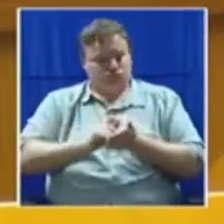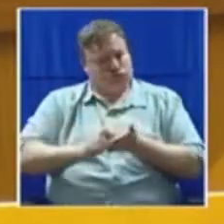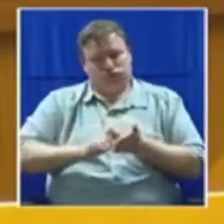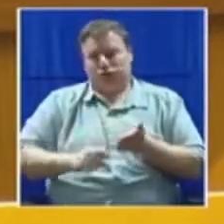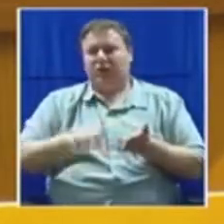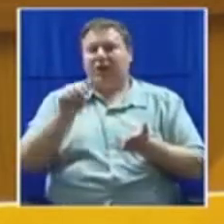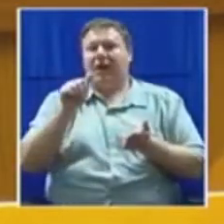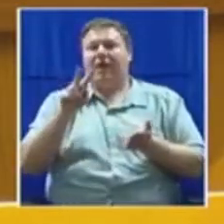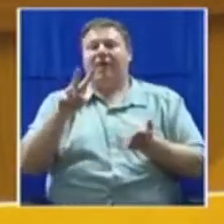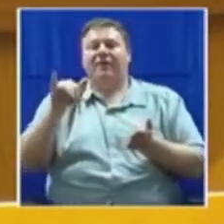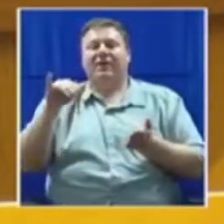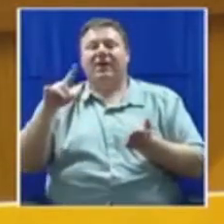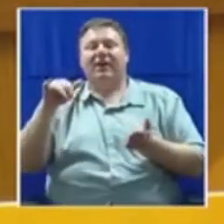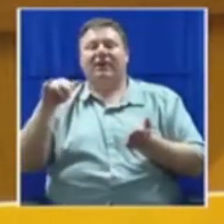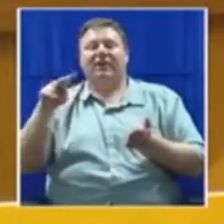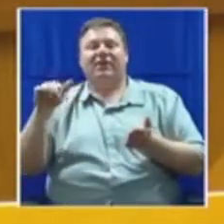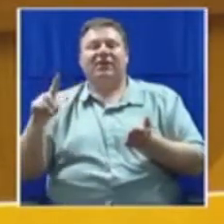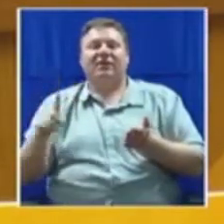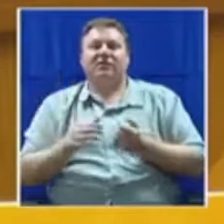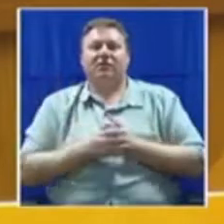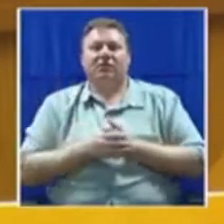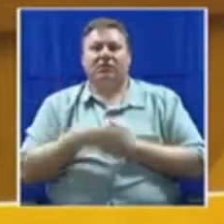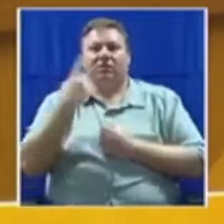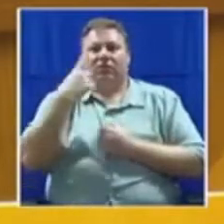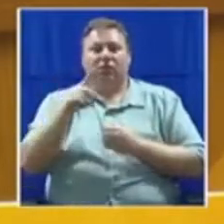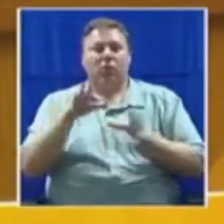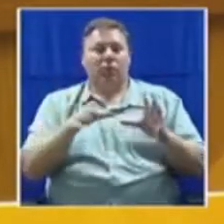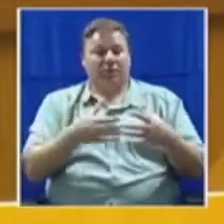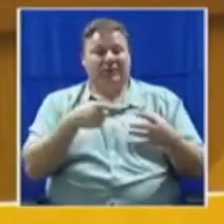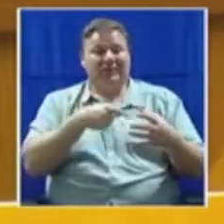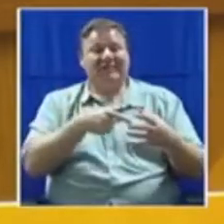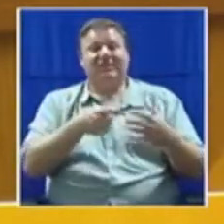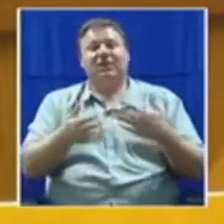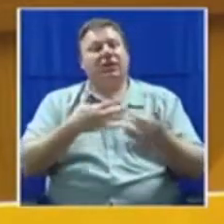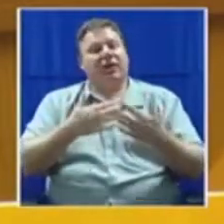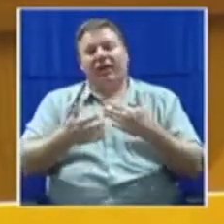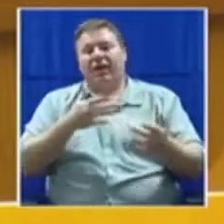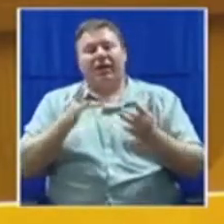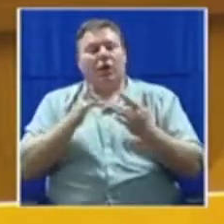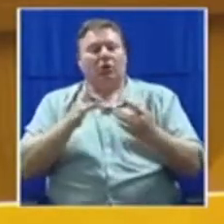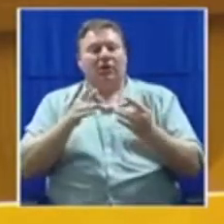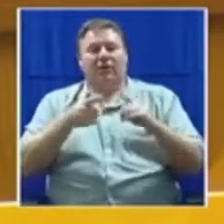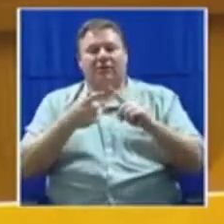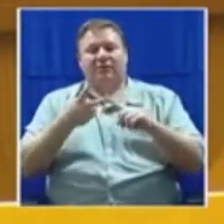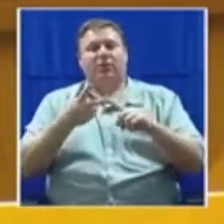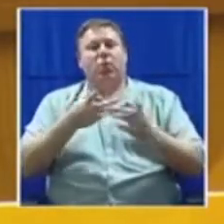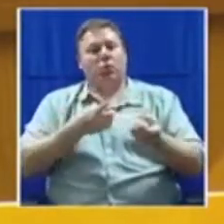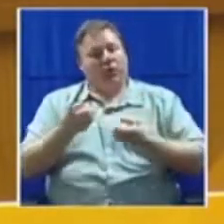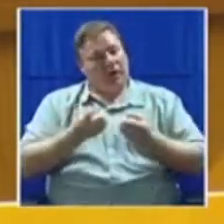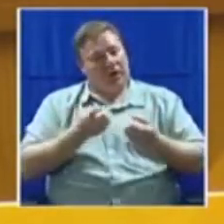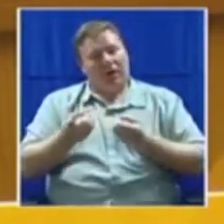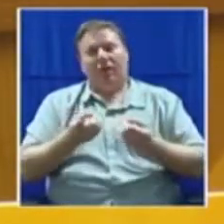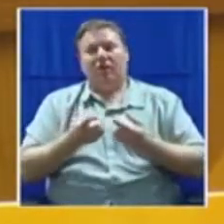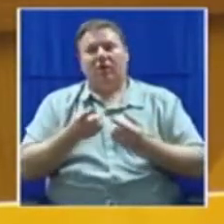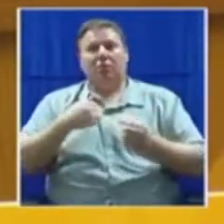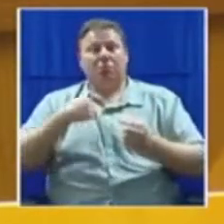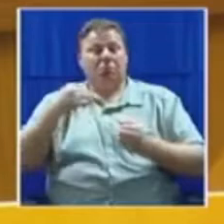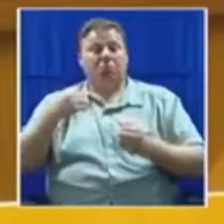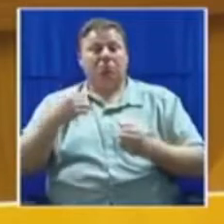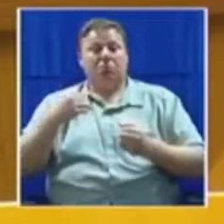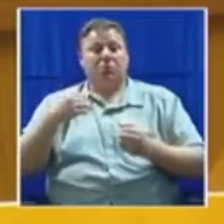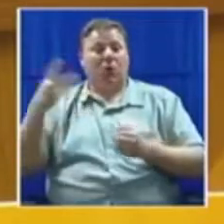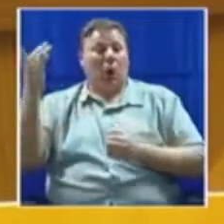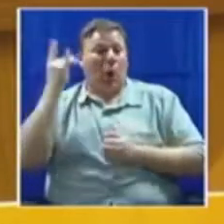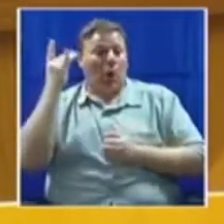to the Commission regarding any contact or dealings I may have heard with